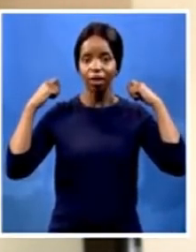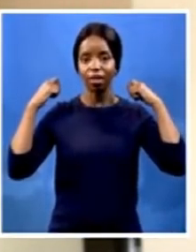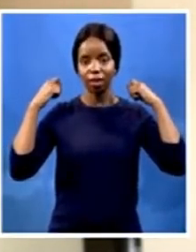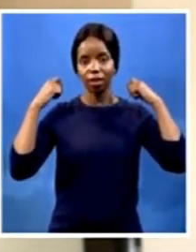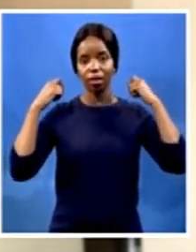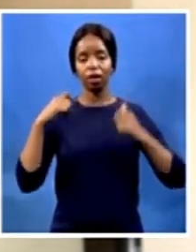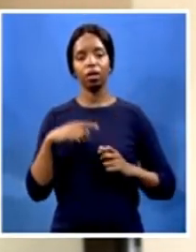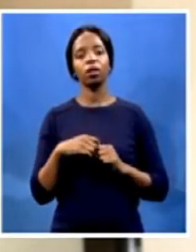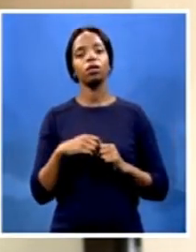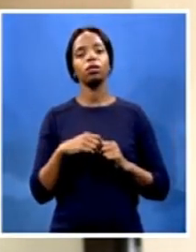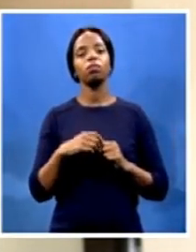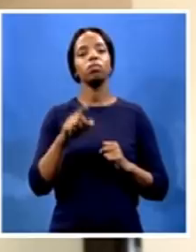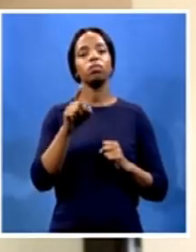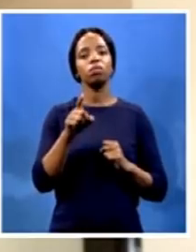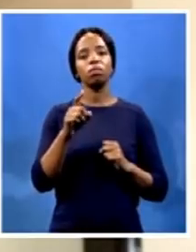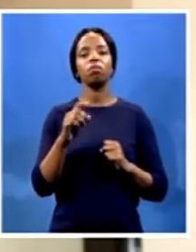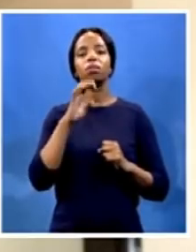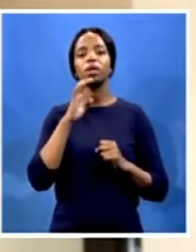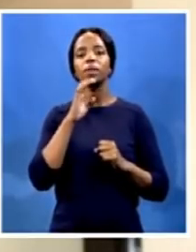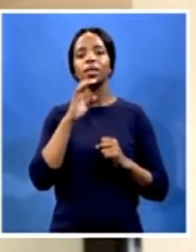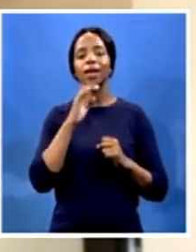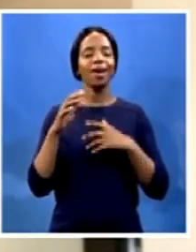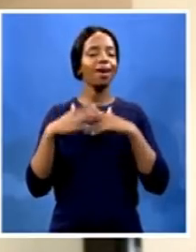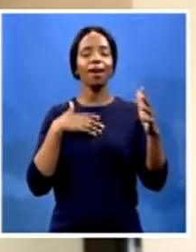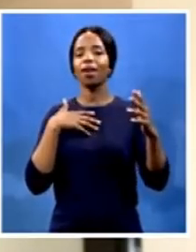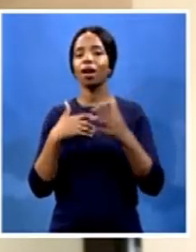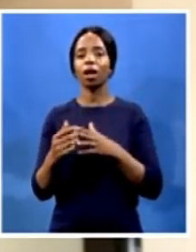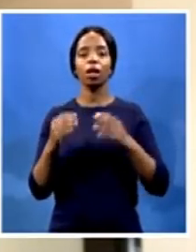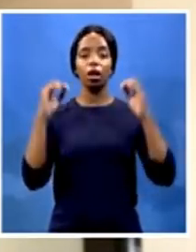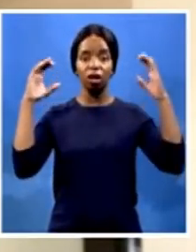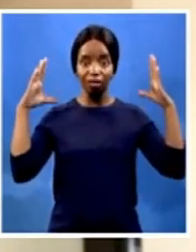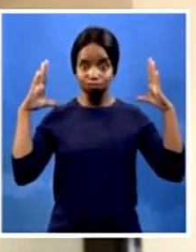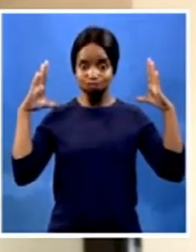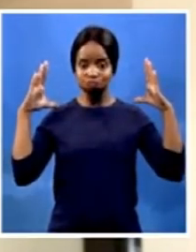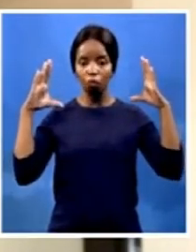all. Okay, so does it matter what type of material you use?